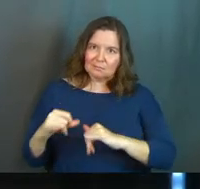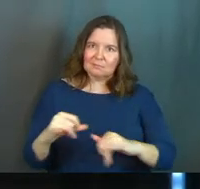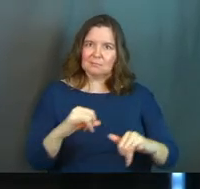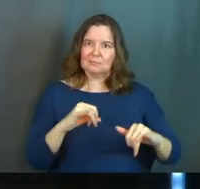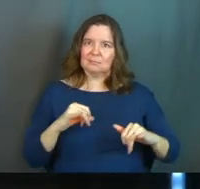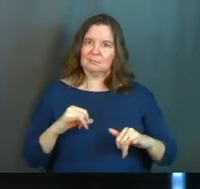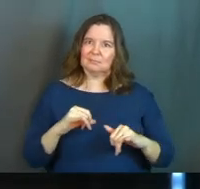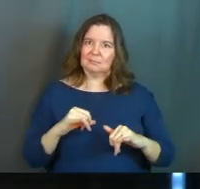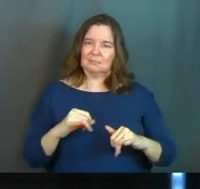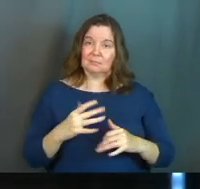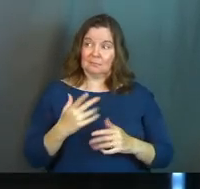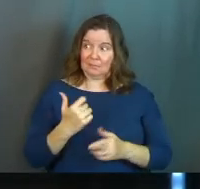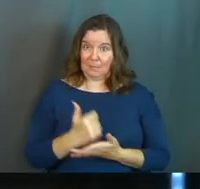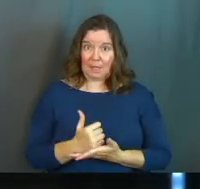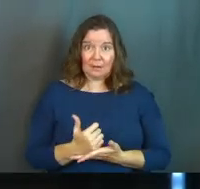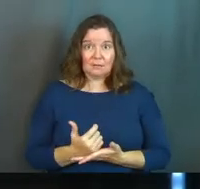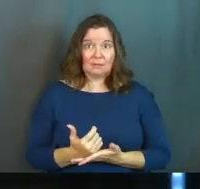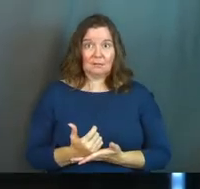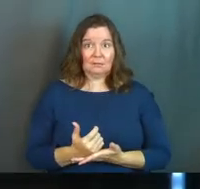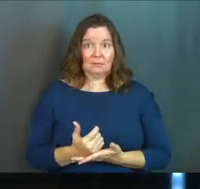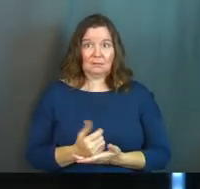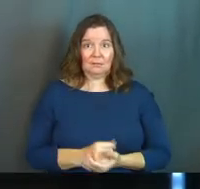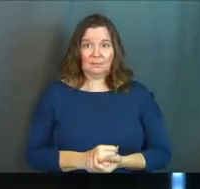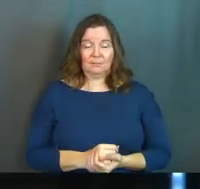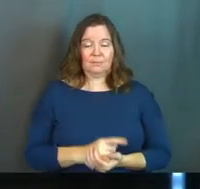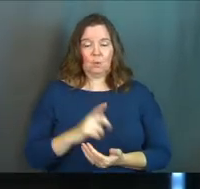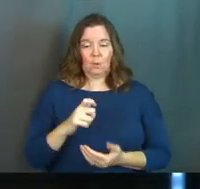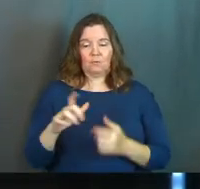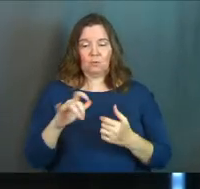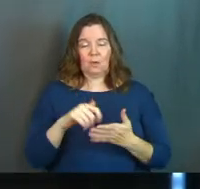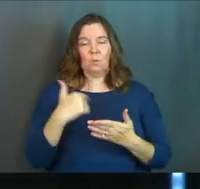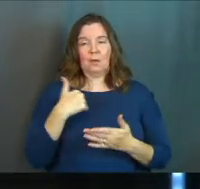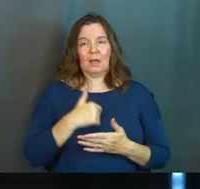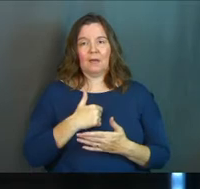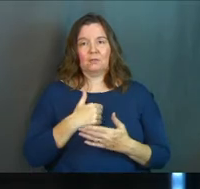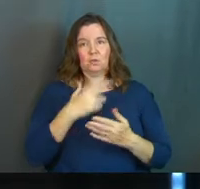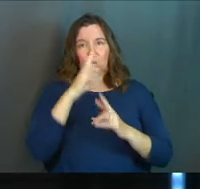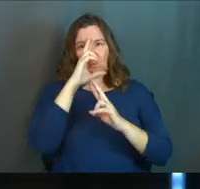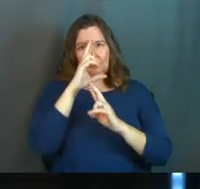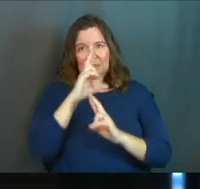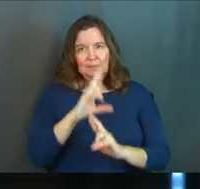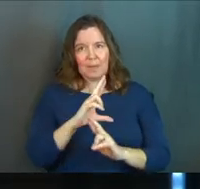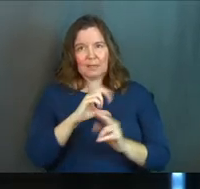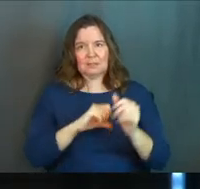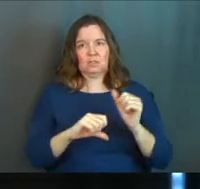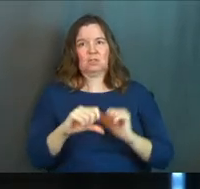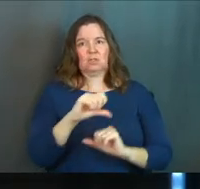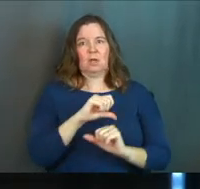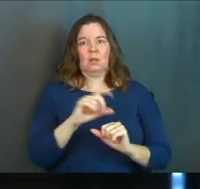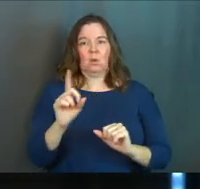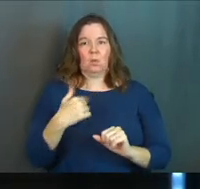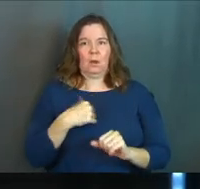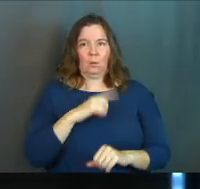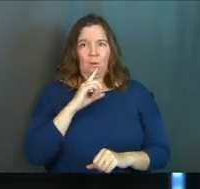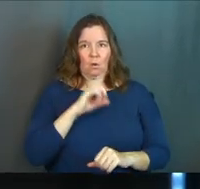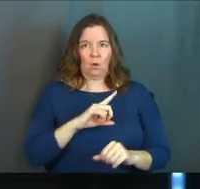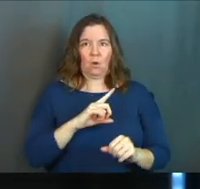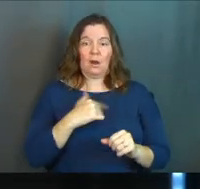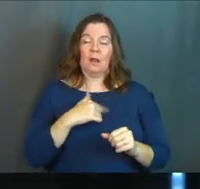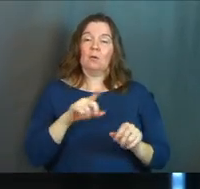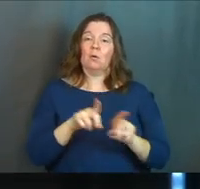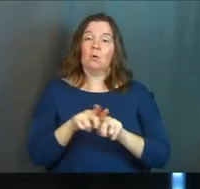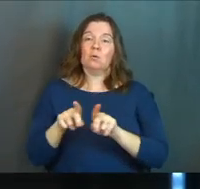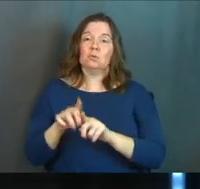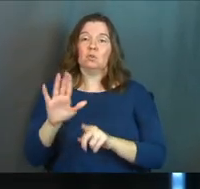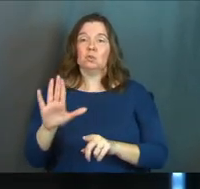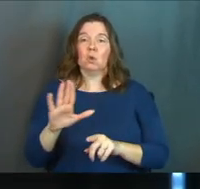are? Amen? We've got to do that. We've got to respect each other where we are. And by